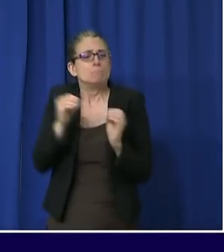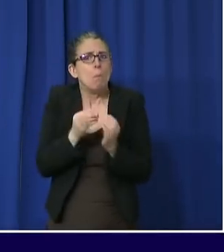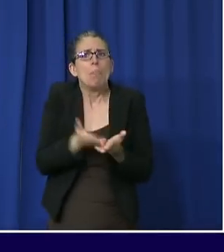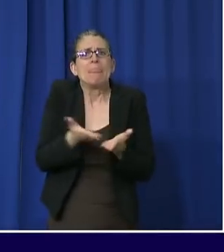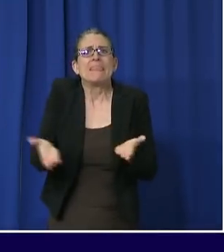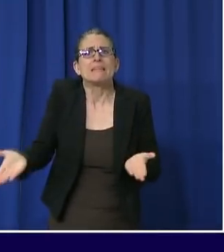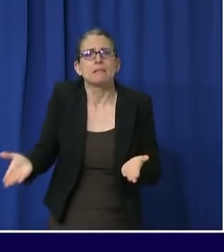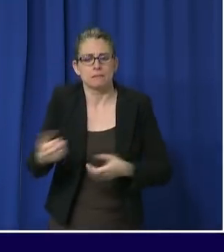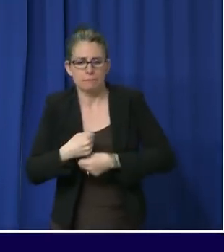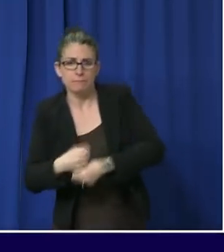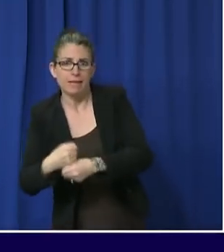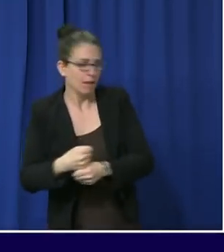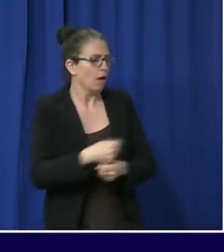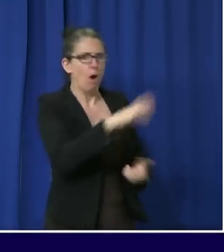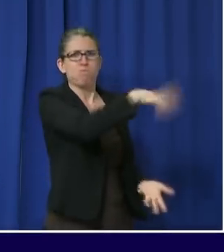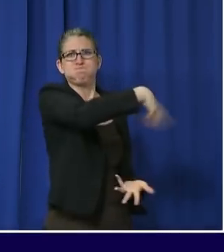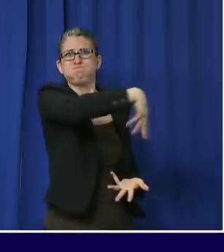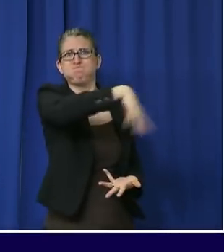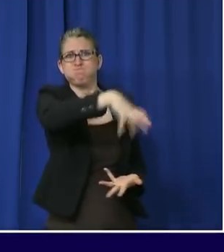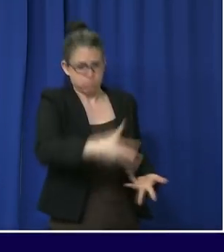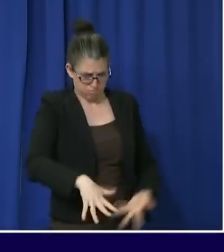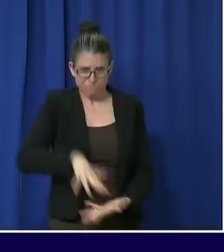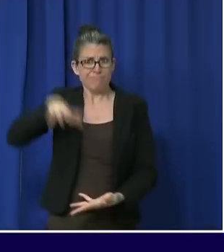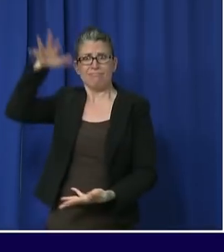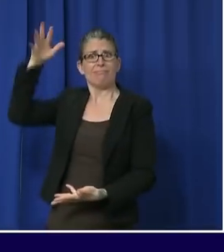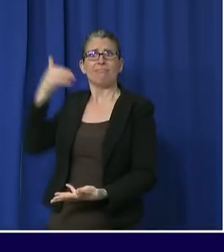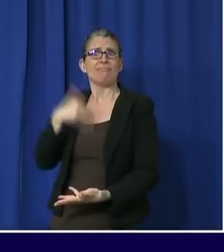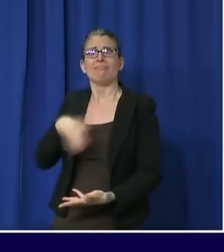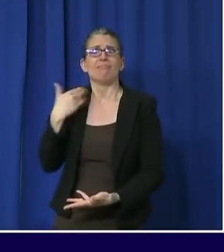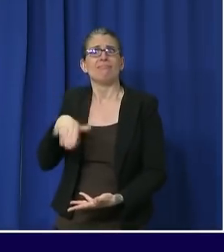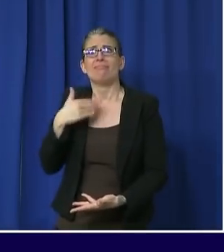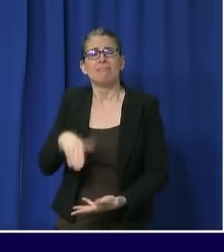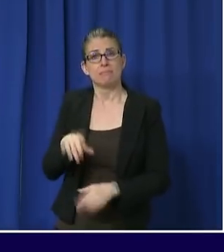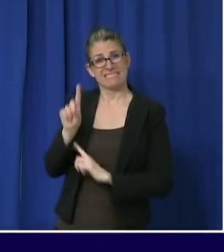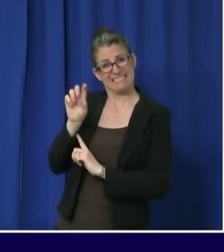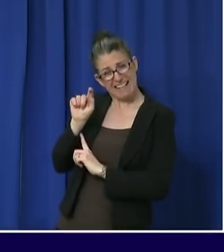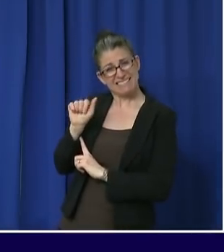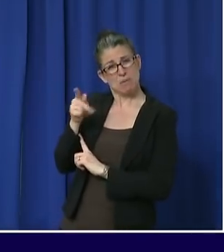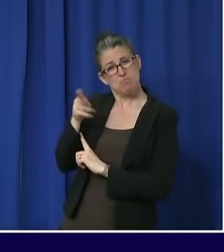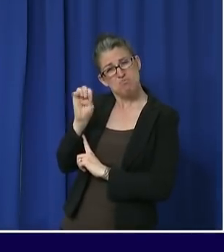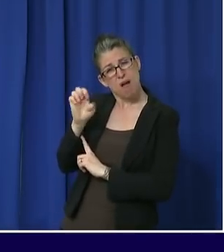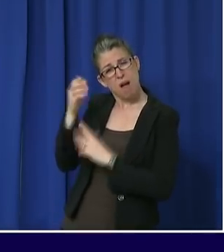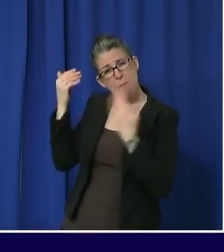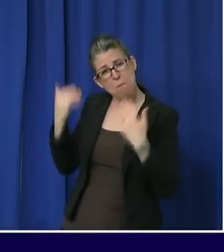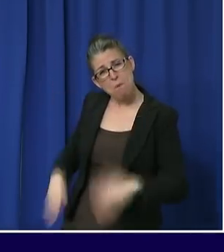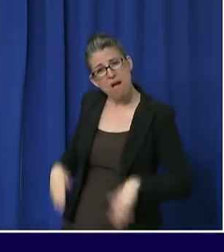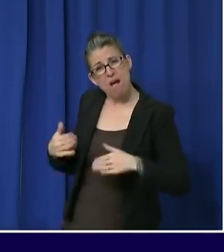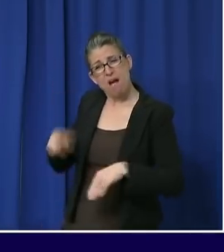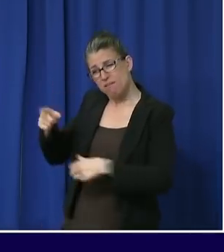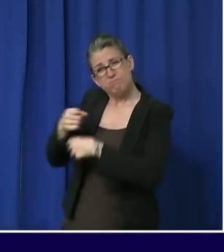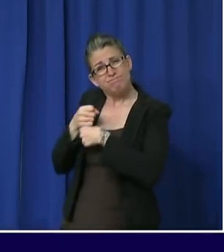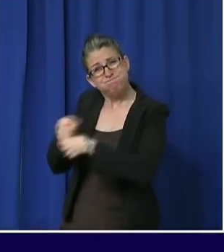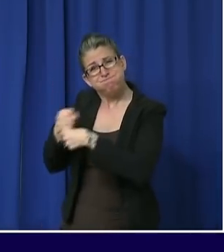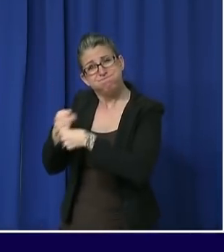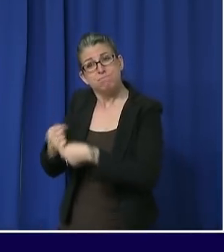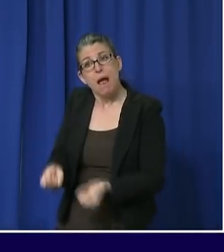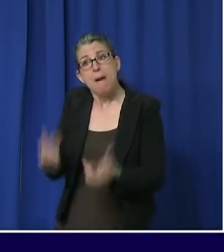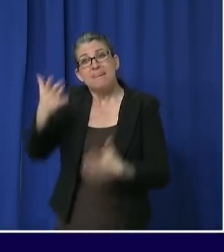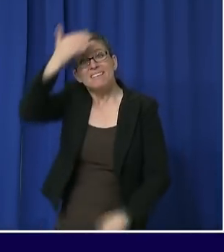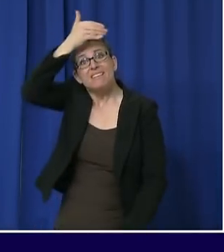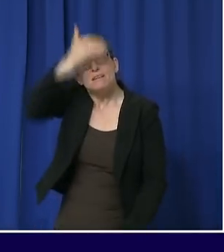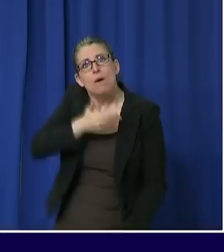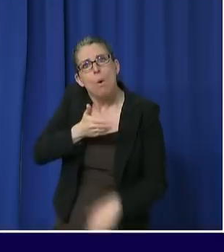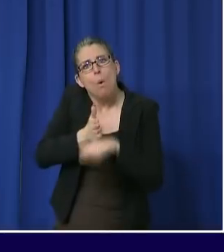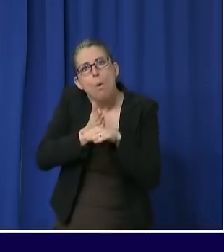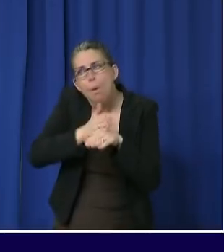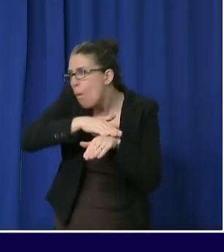Prime Robotics Group, is now manufacturing a bit over 100 face shields per day. And they're continuing